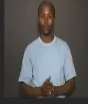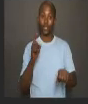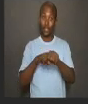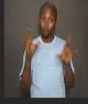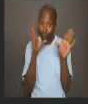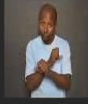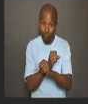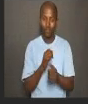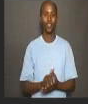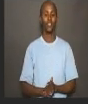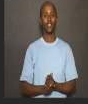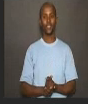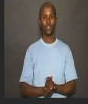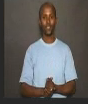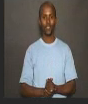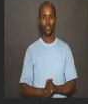Time's up.